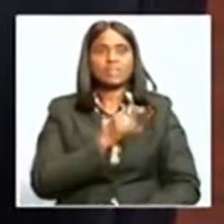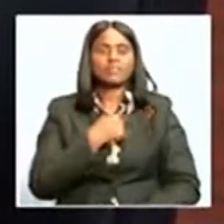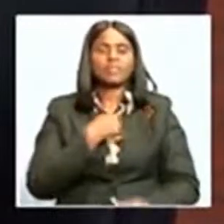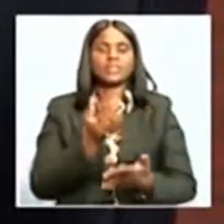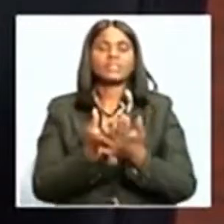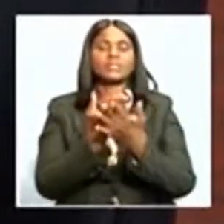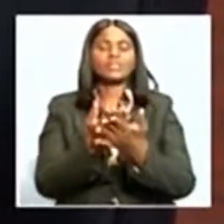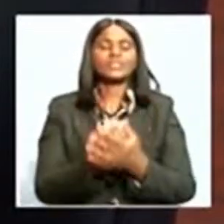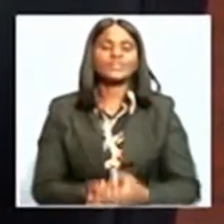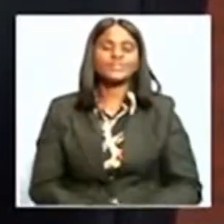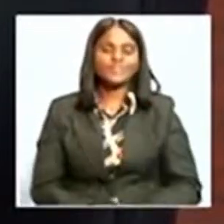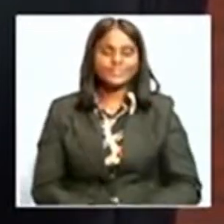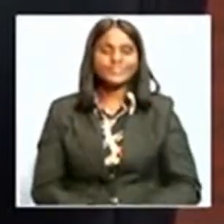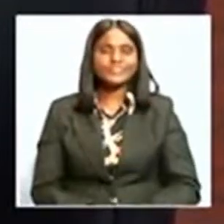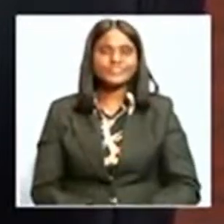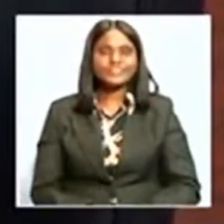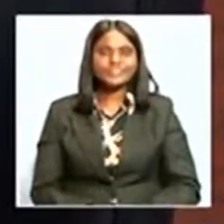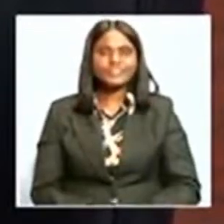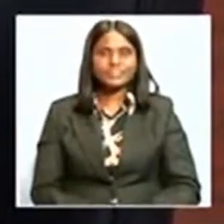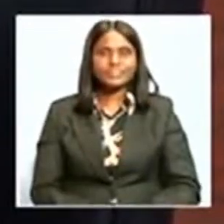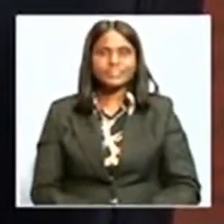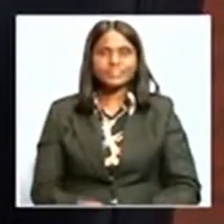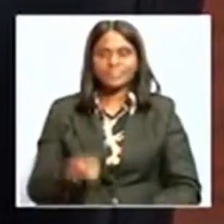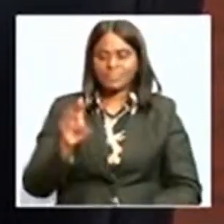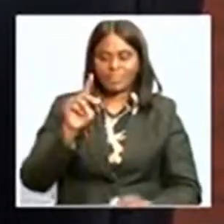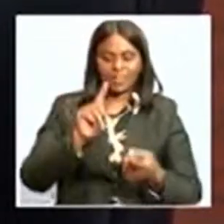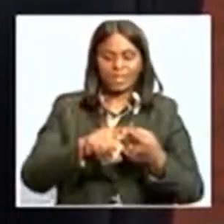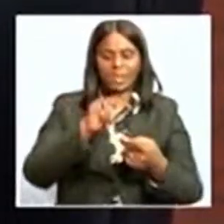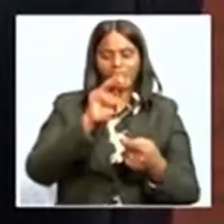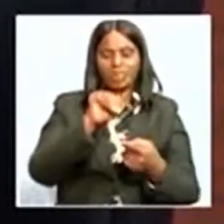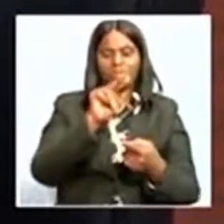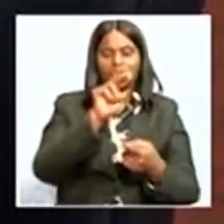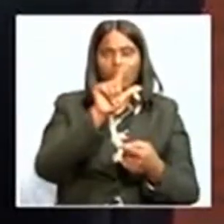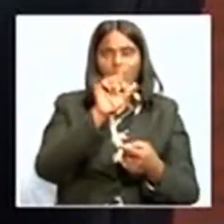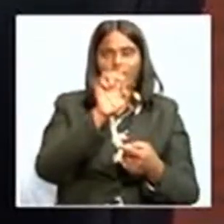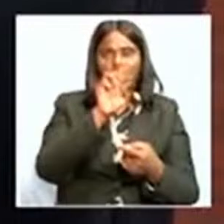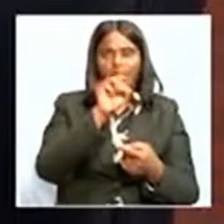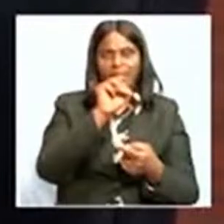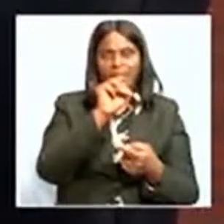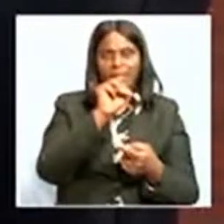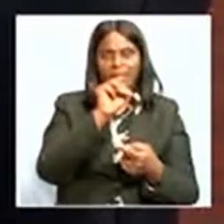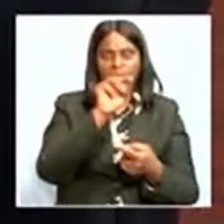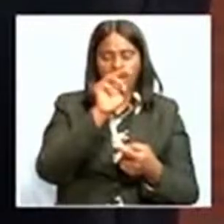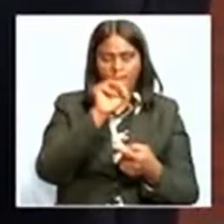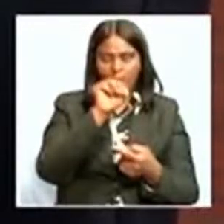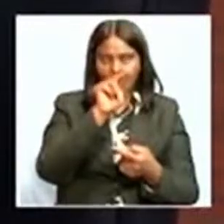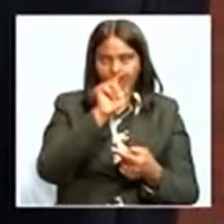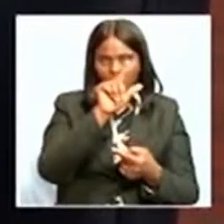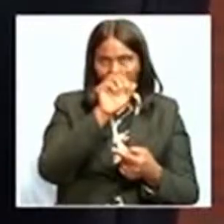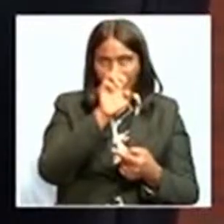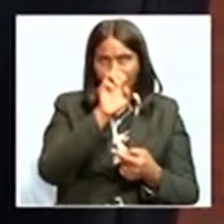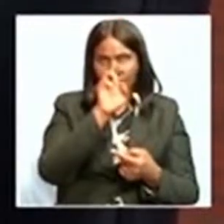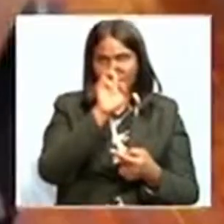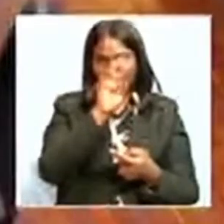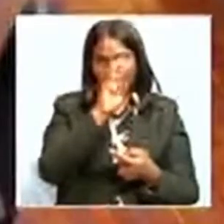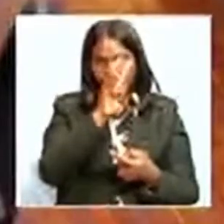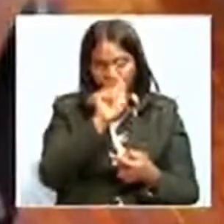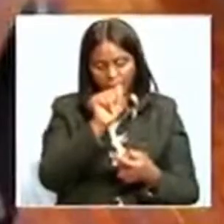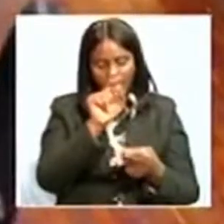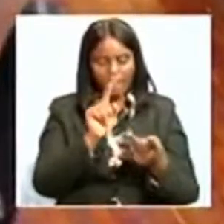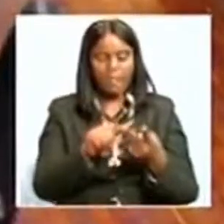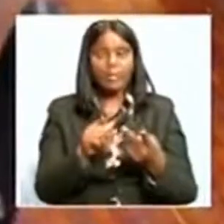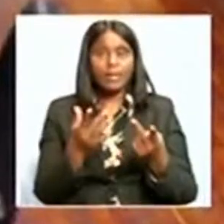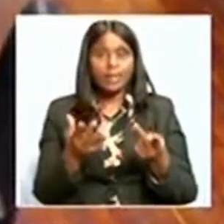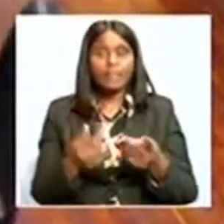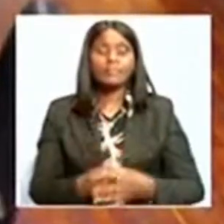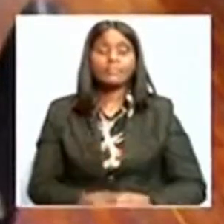submit. Thank you. Chair. Honorable Murebwa, then Honorable. Okay, I note your hand, Honorable Member. Honorable